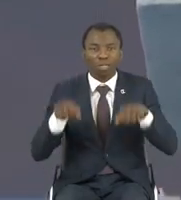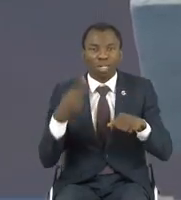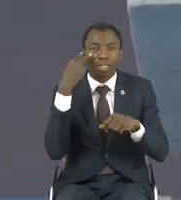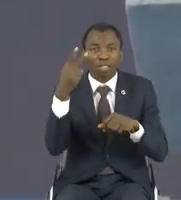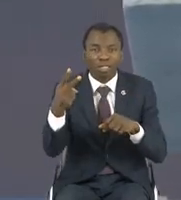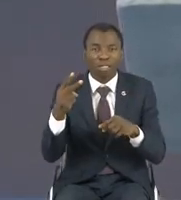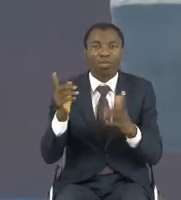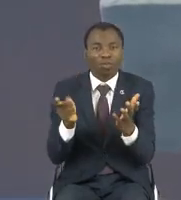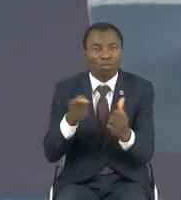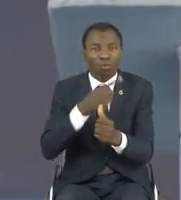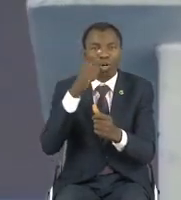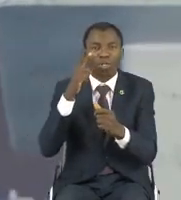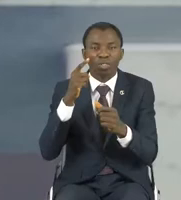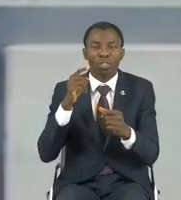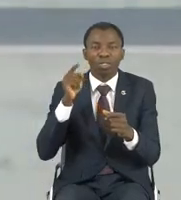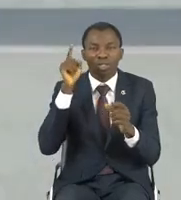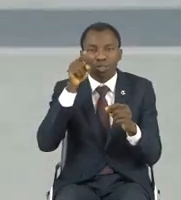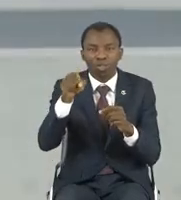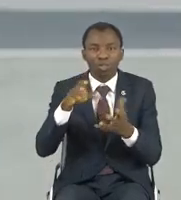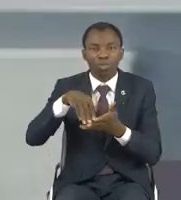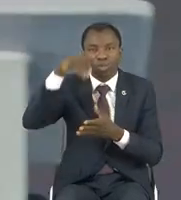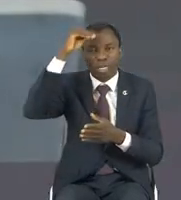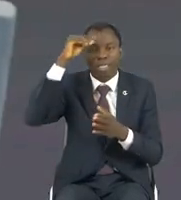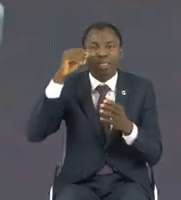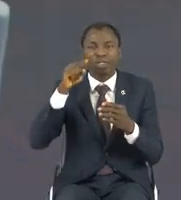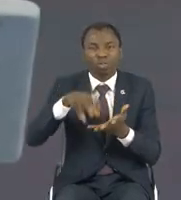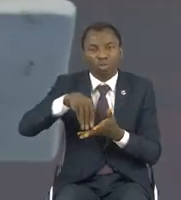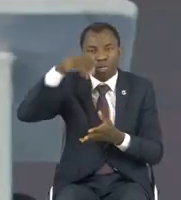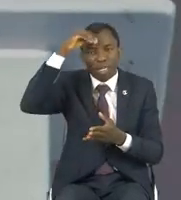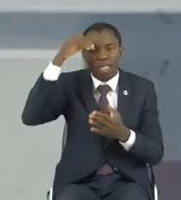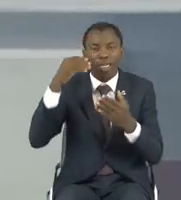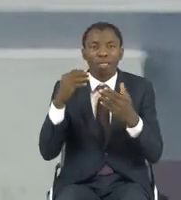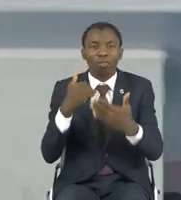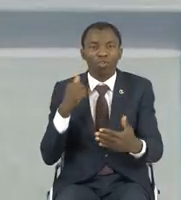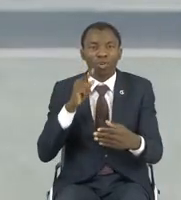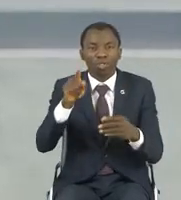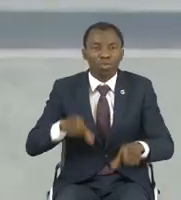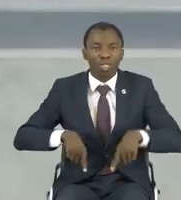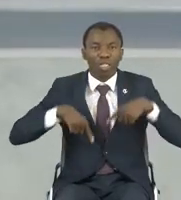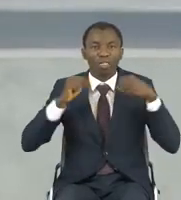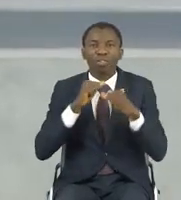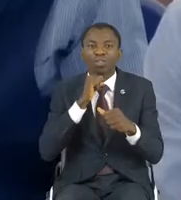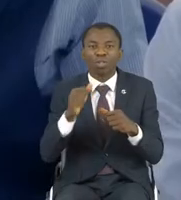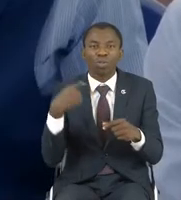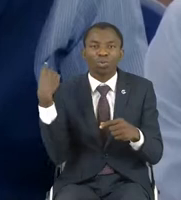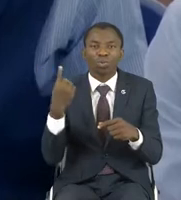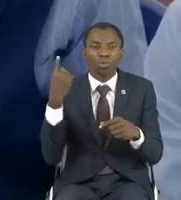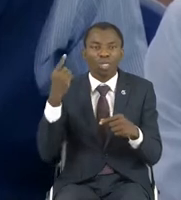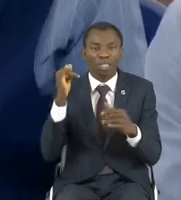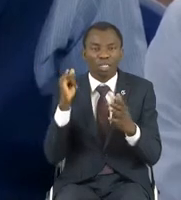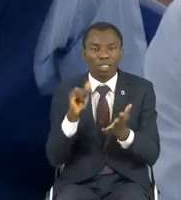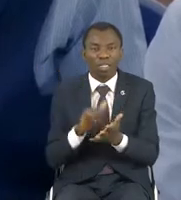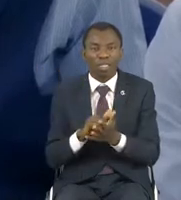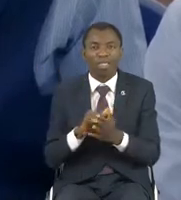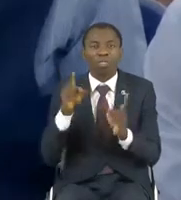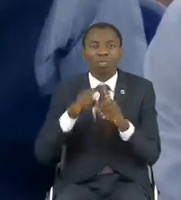all, you learn before you lead. Not only that, to lead.